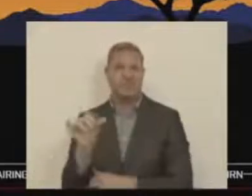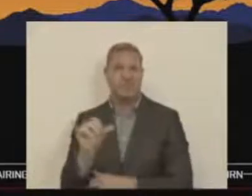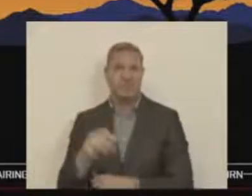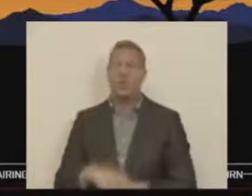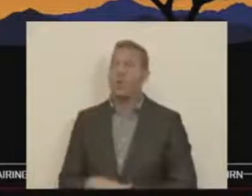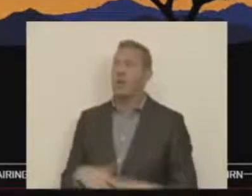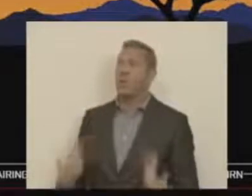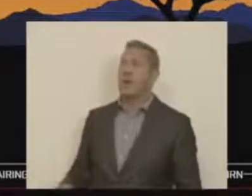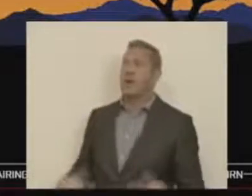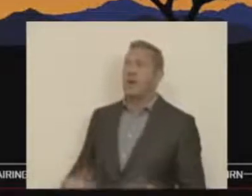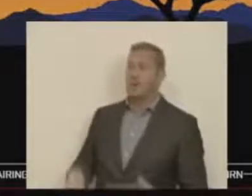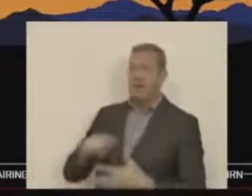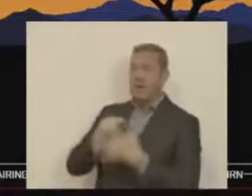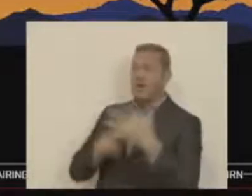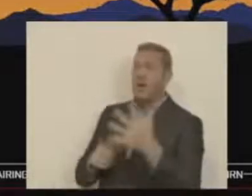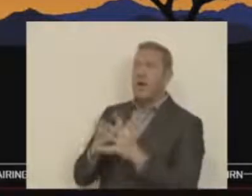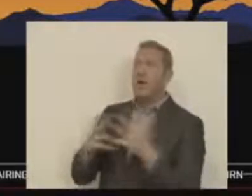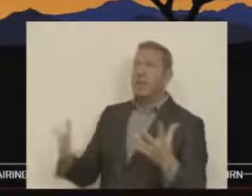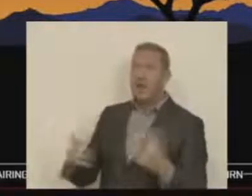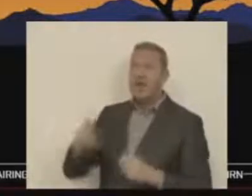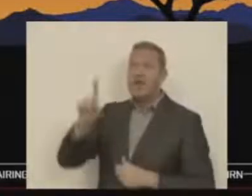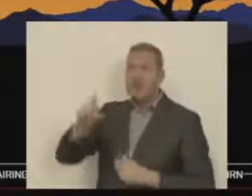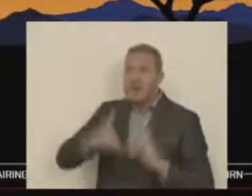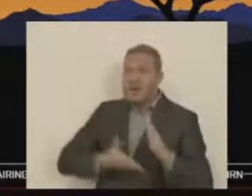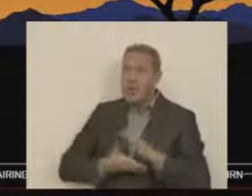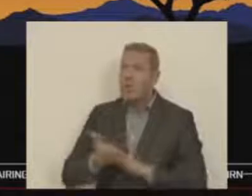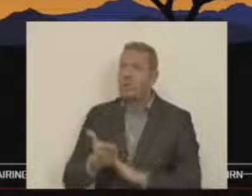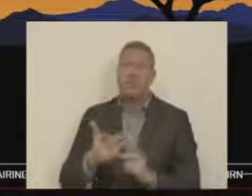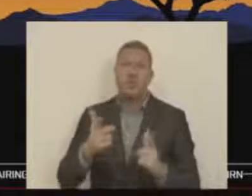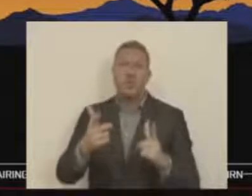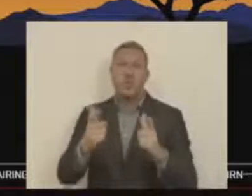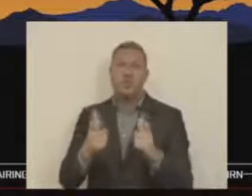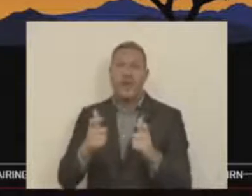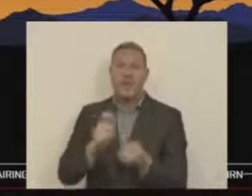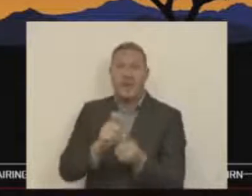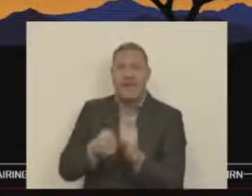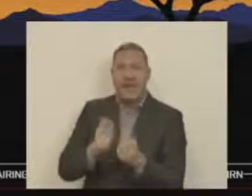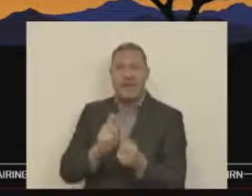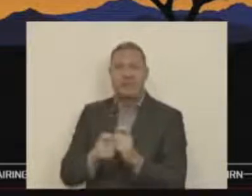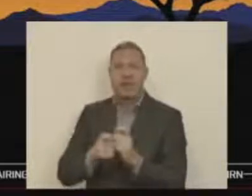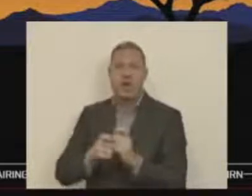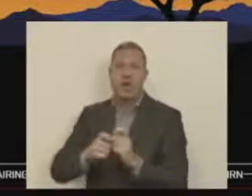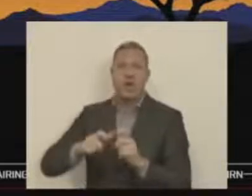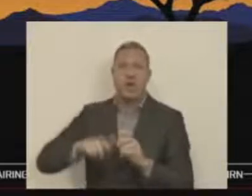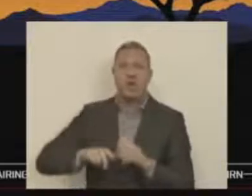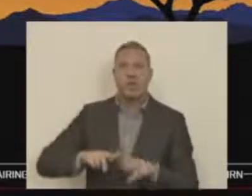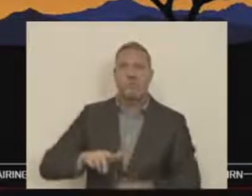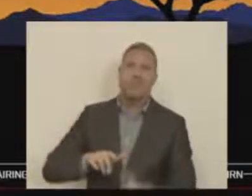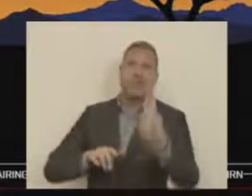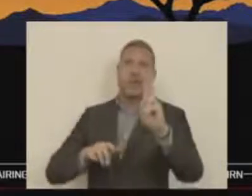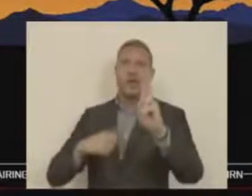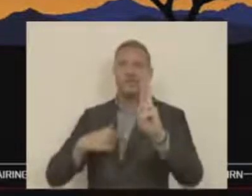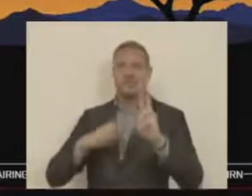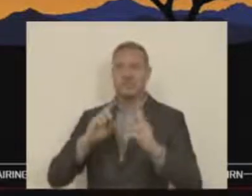one, you had a procurement through the Rapid Agile Launch Initiative. Can you tell us a little bit about how that might have been different or what that is?